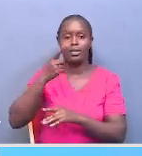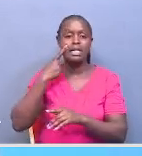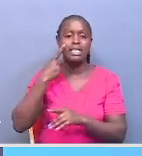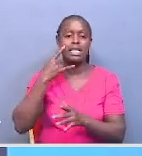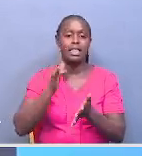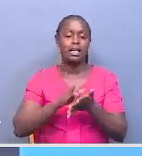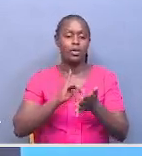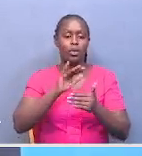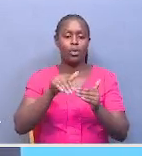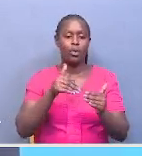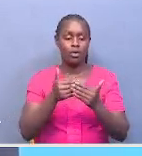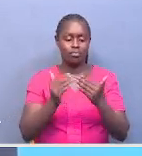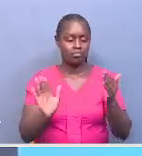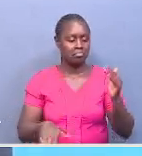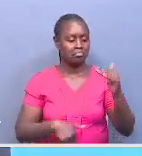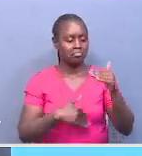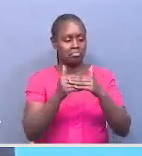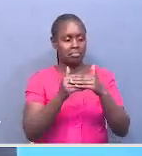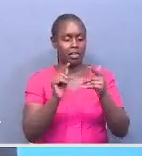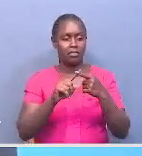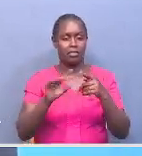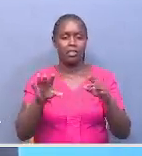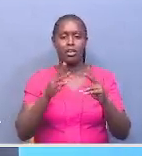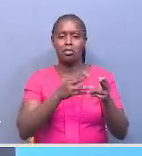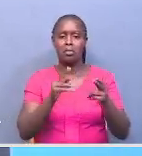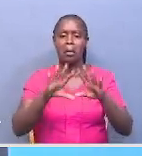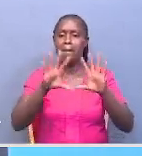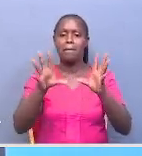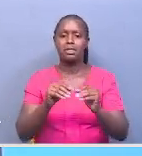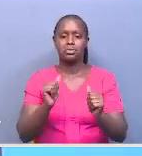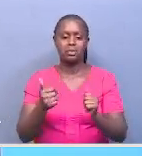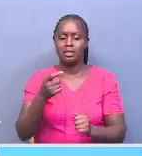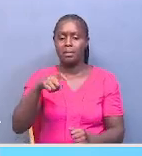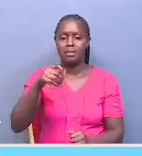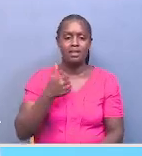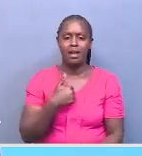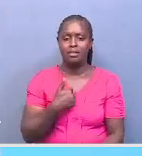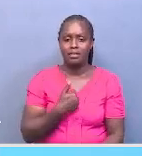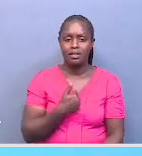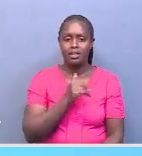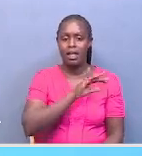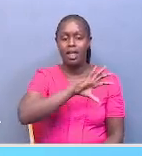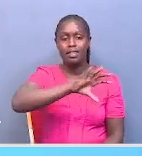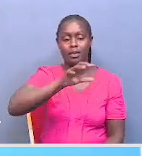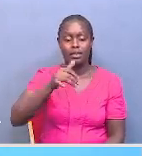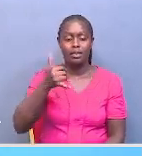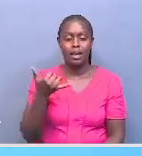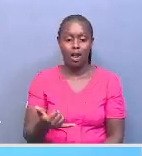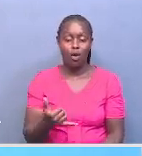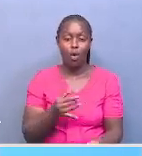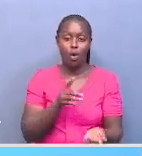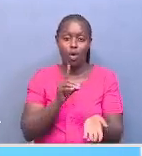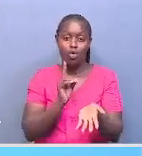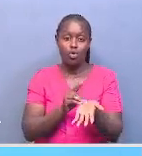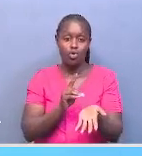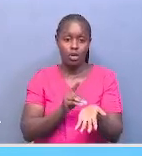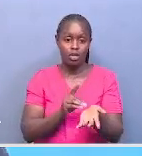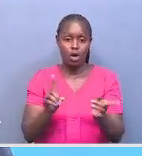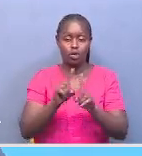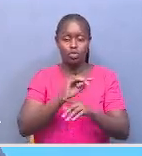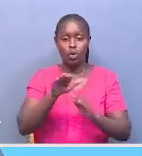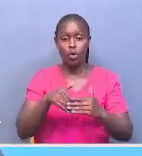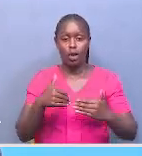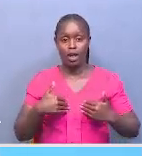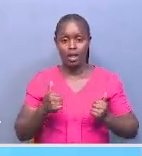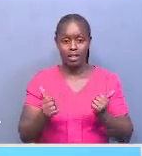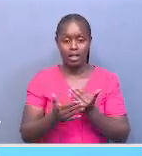selling point of their budgets, the minimum budget they need to have. So as in the counties as of now, the doctors and all other healthcare are there, are not